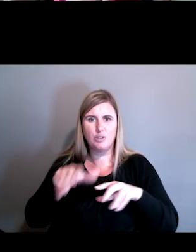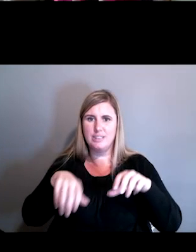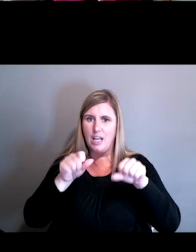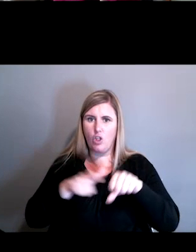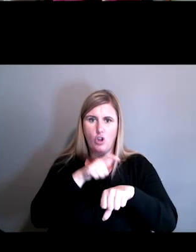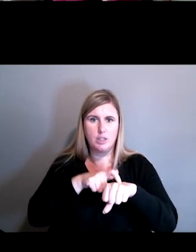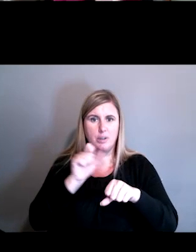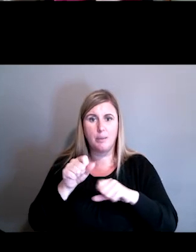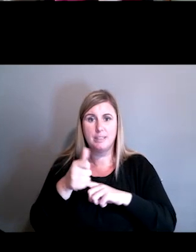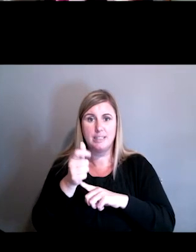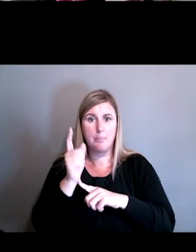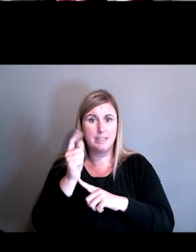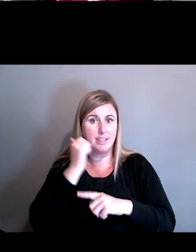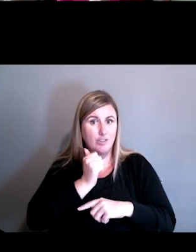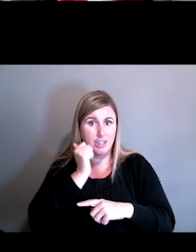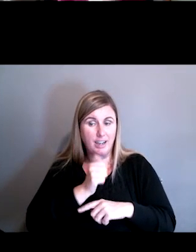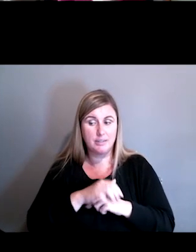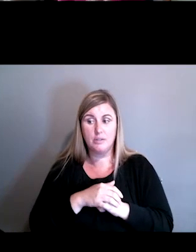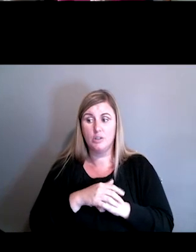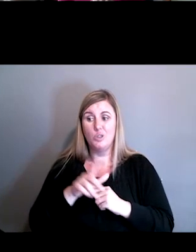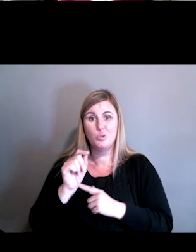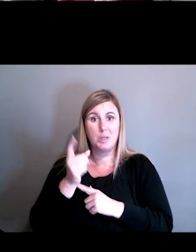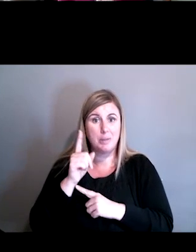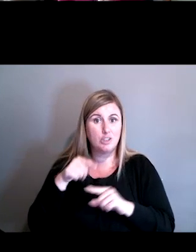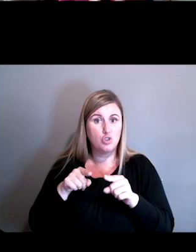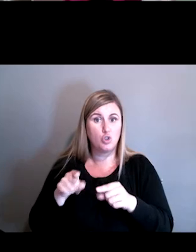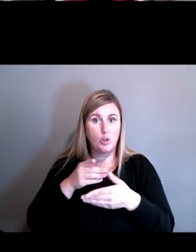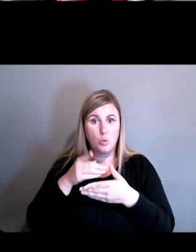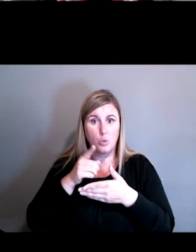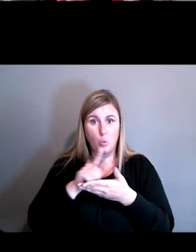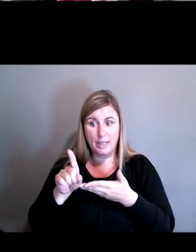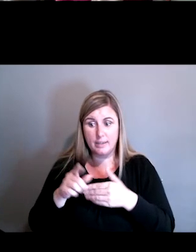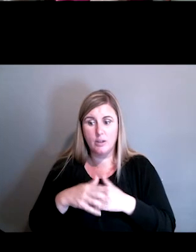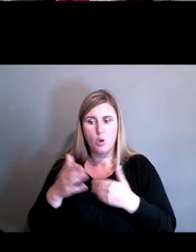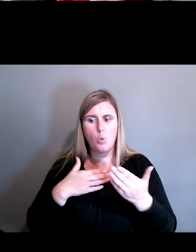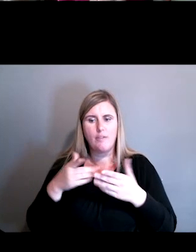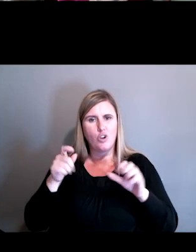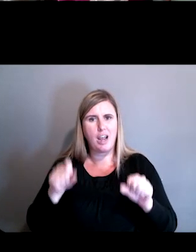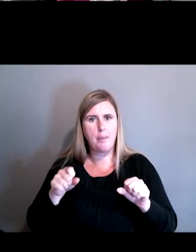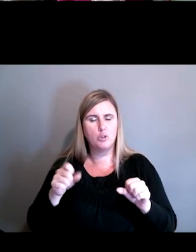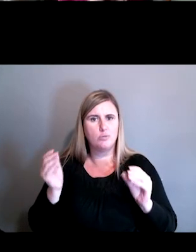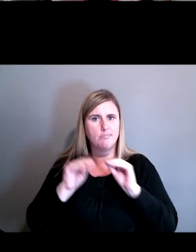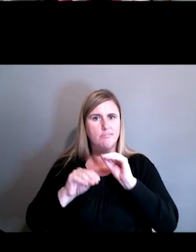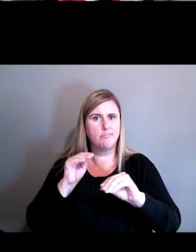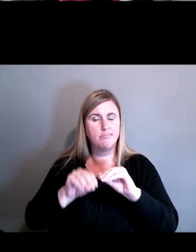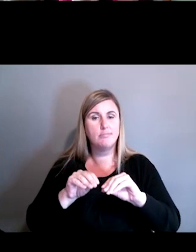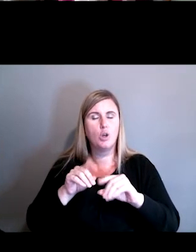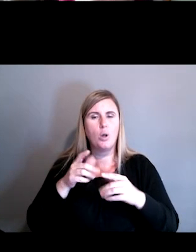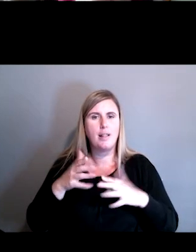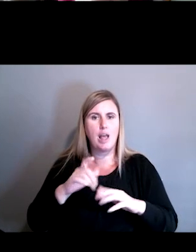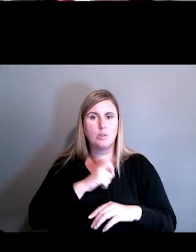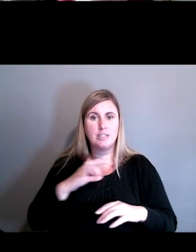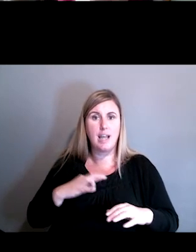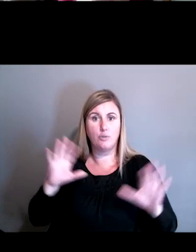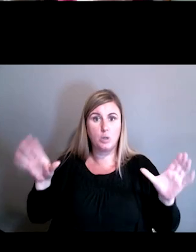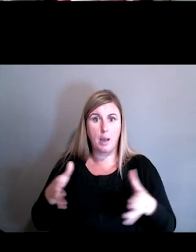minutes during the week, whatever you are able to squeeze in, which will allow staff to come together and ask questions or